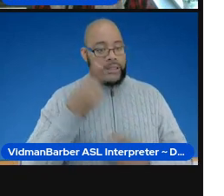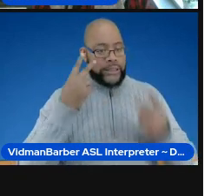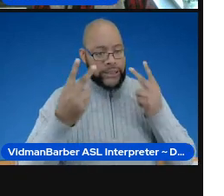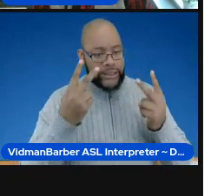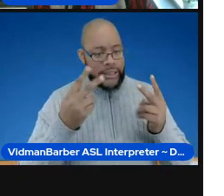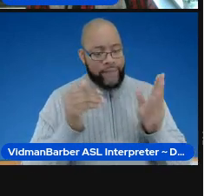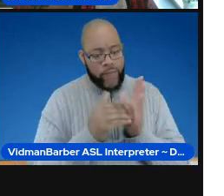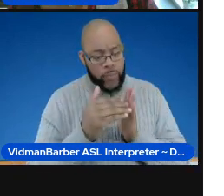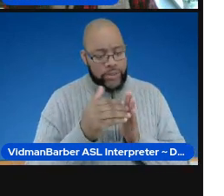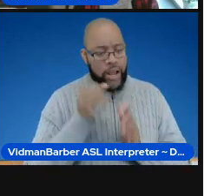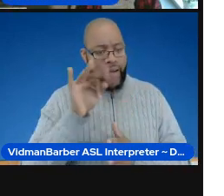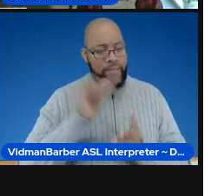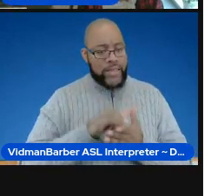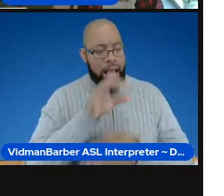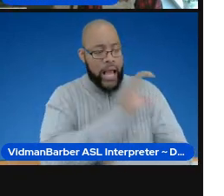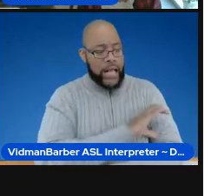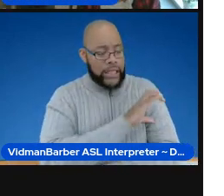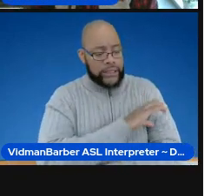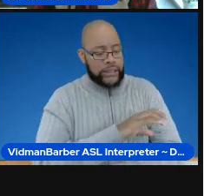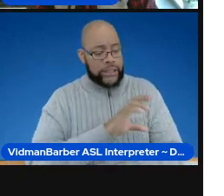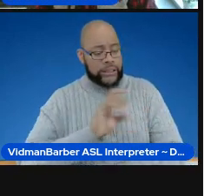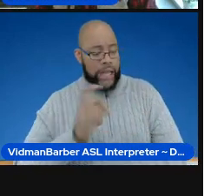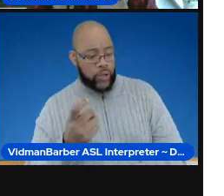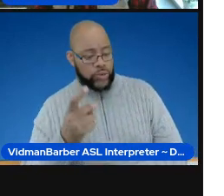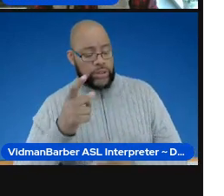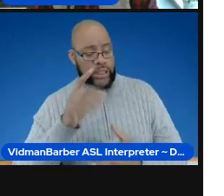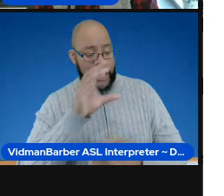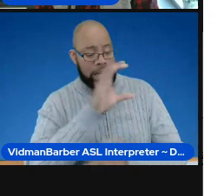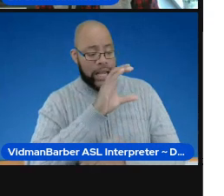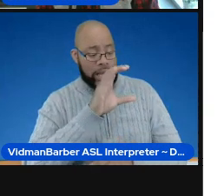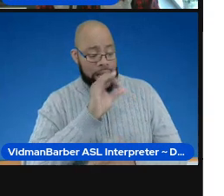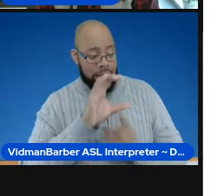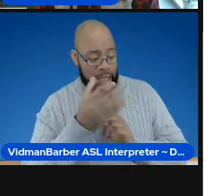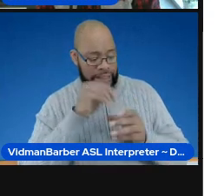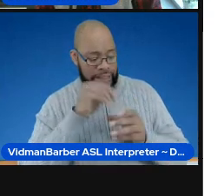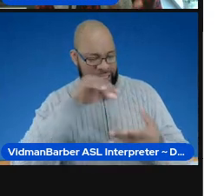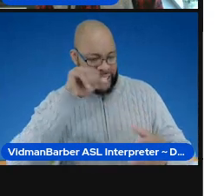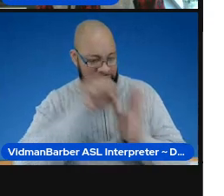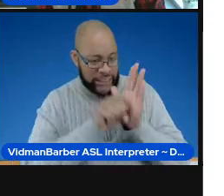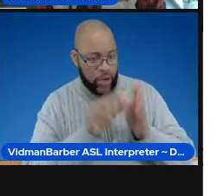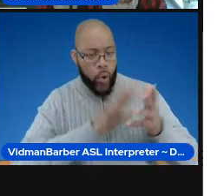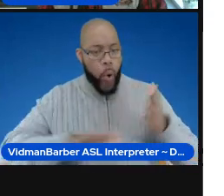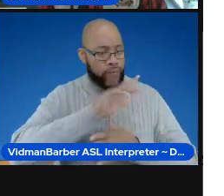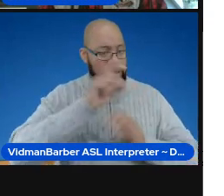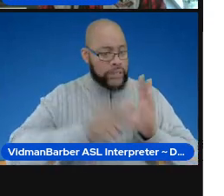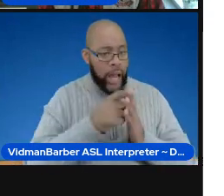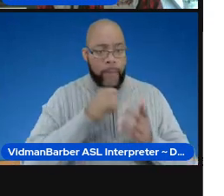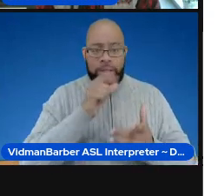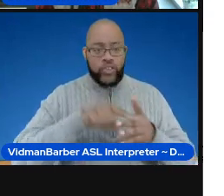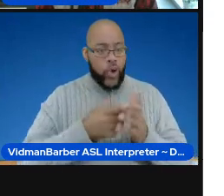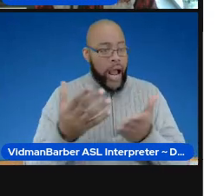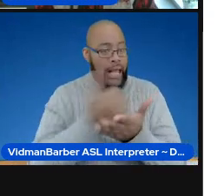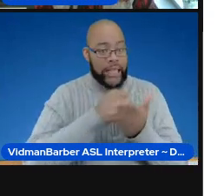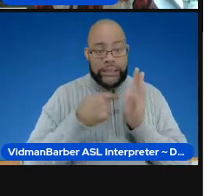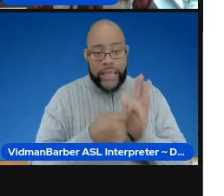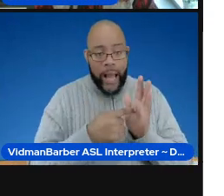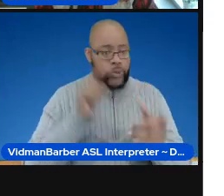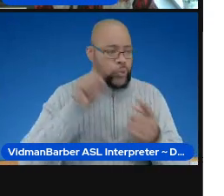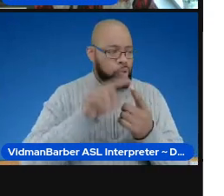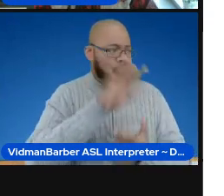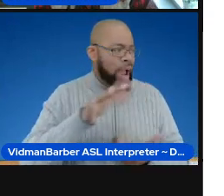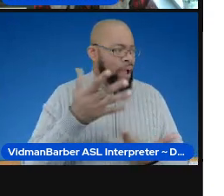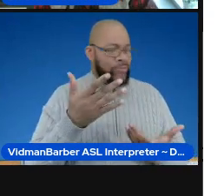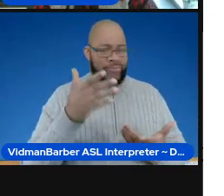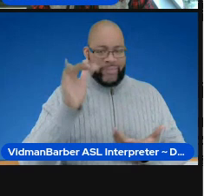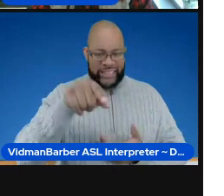the frequencies of these clinically diagnosed cases throughout the state over this entire time. We didn't start collecting samples until around